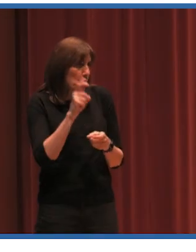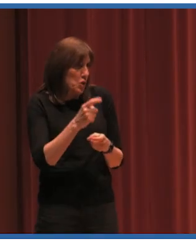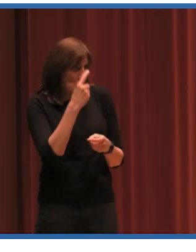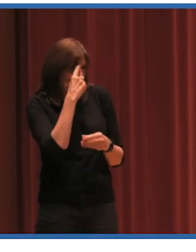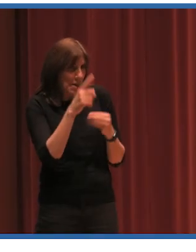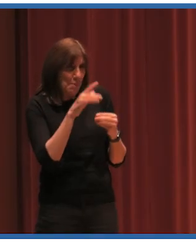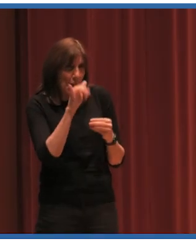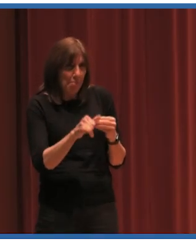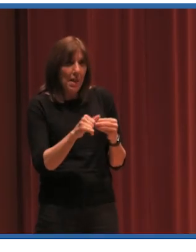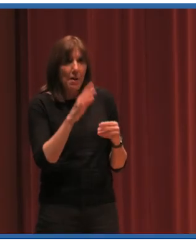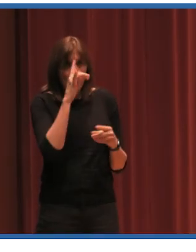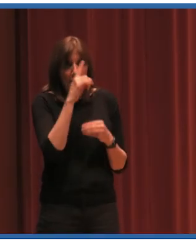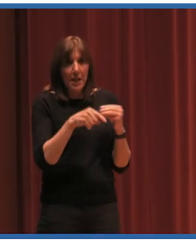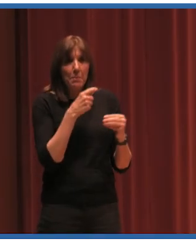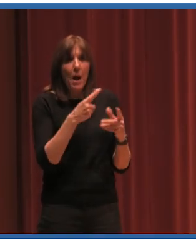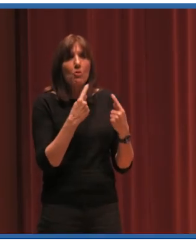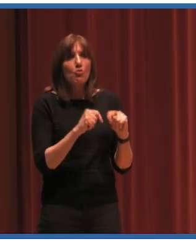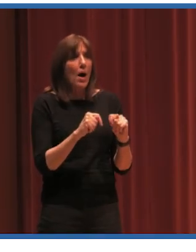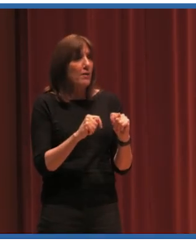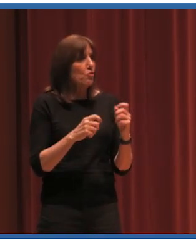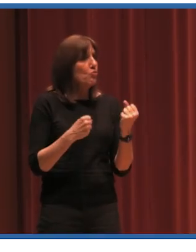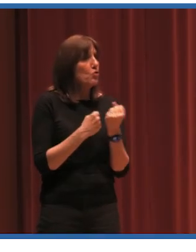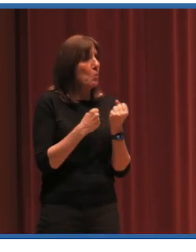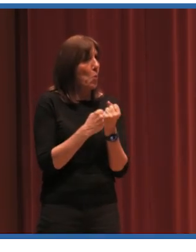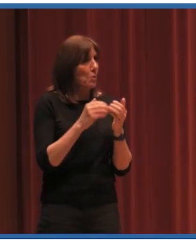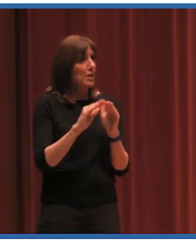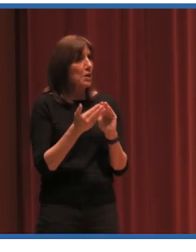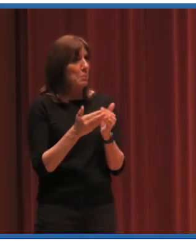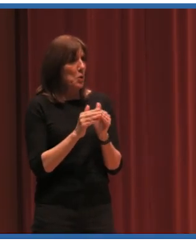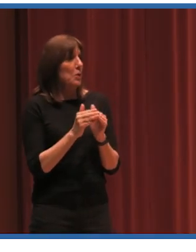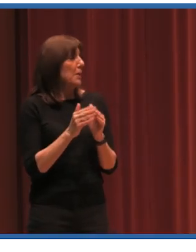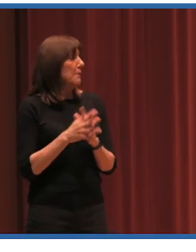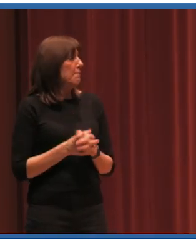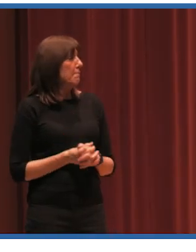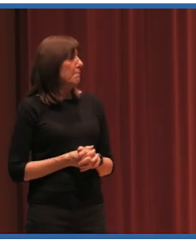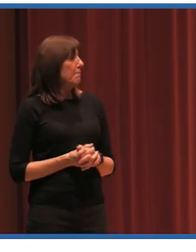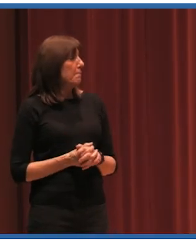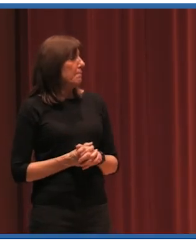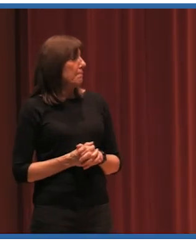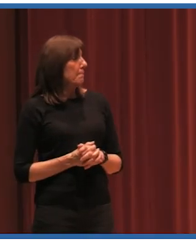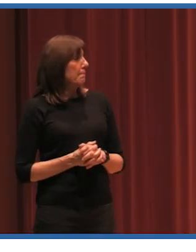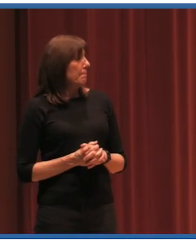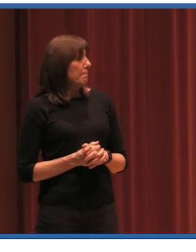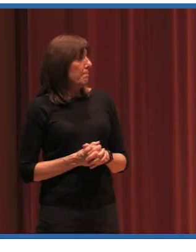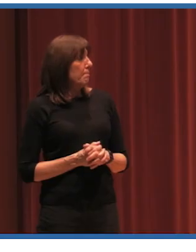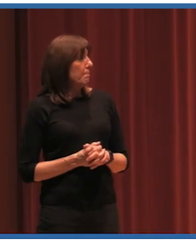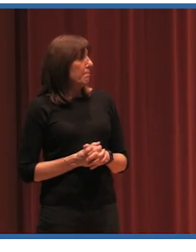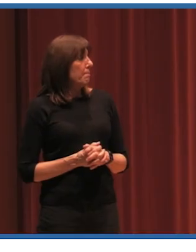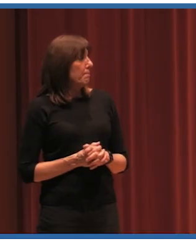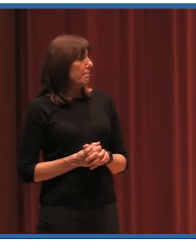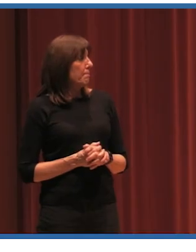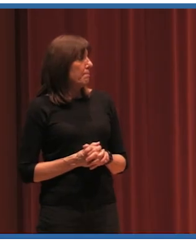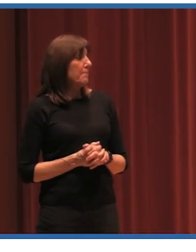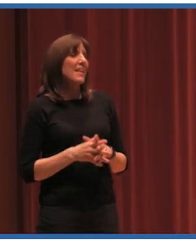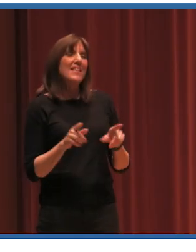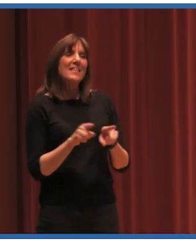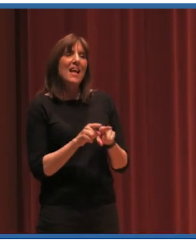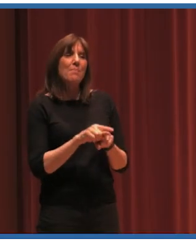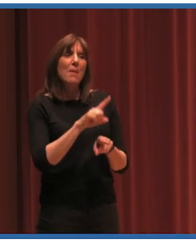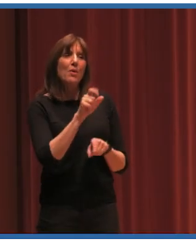if we're thinking about trying to do more of this in a community-based way? I think it's kind of like what you said earlier,